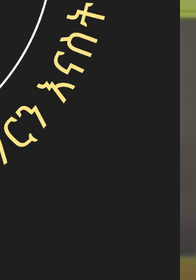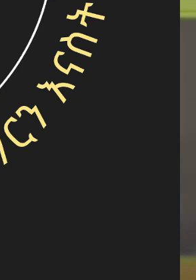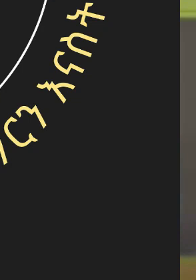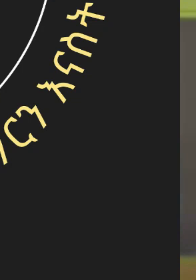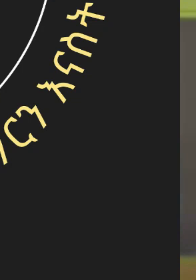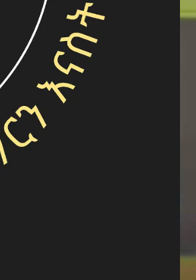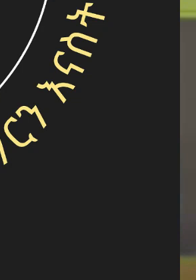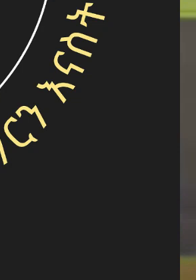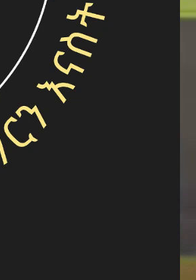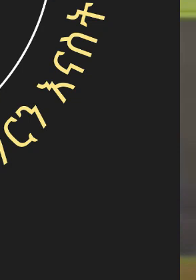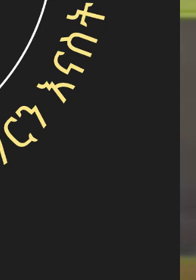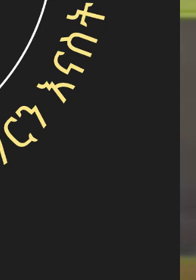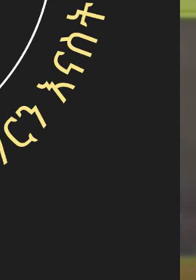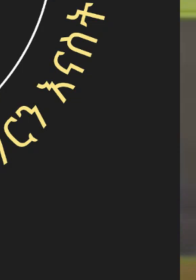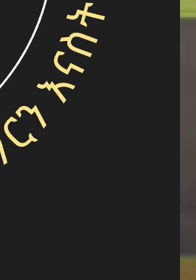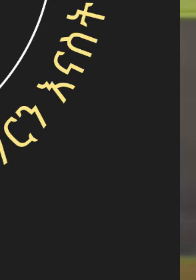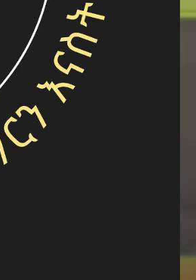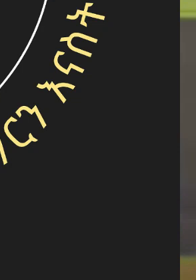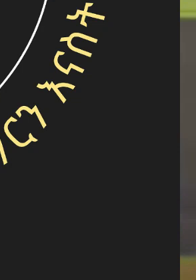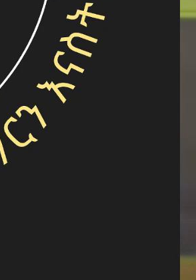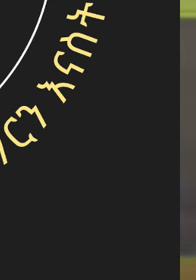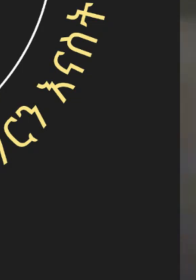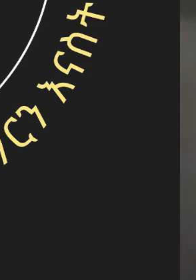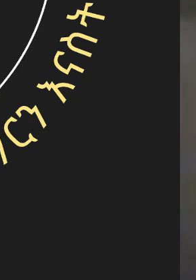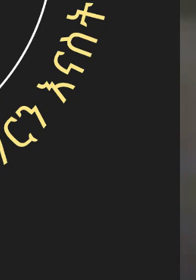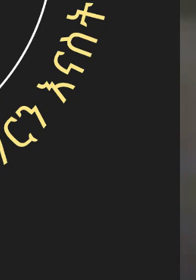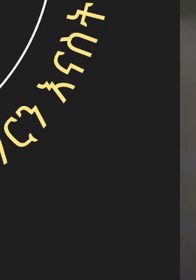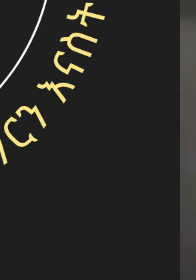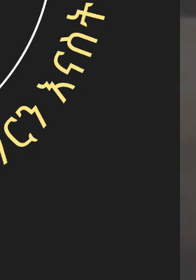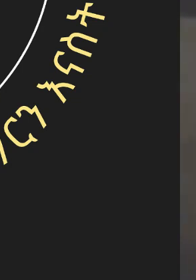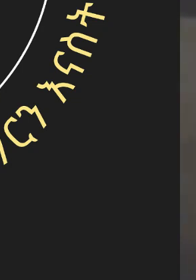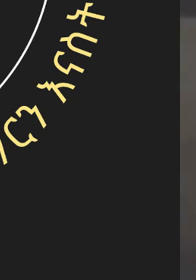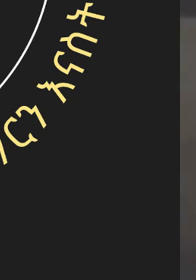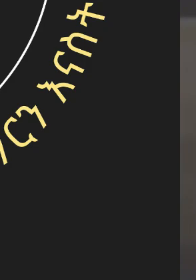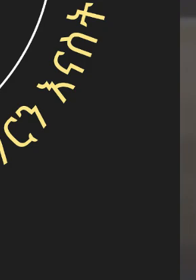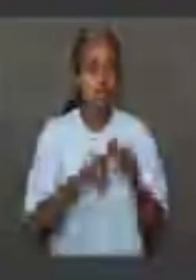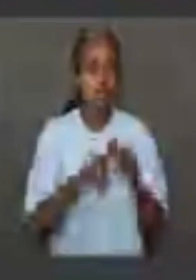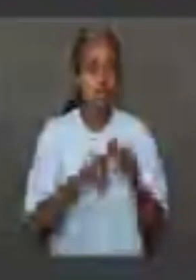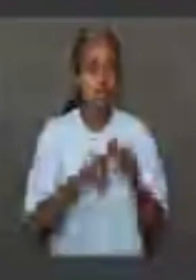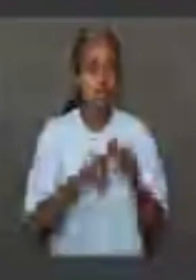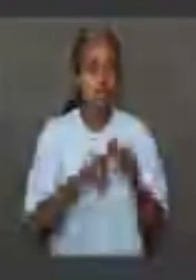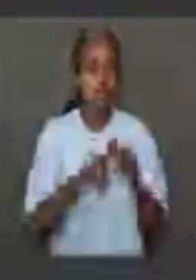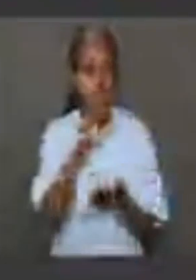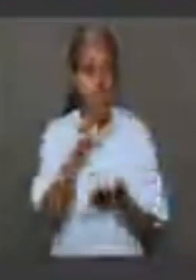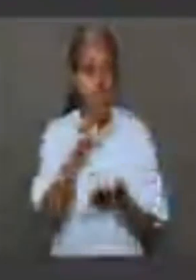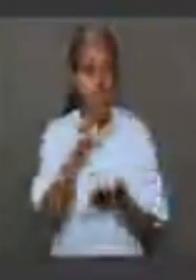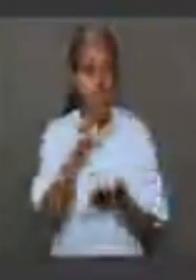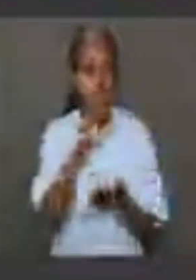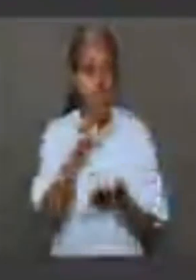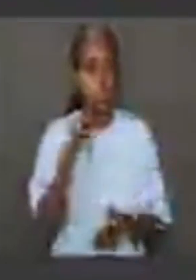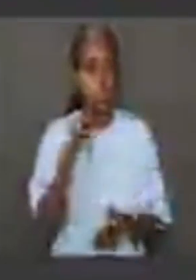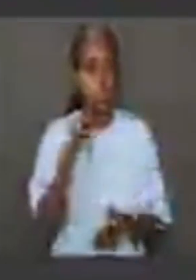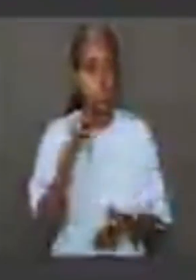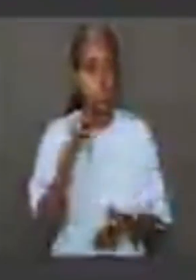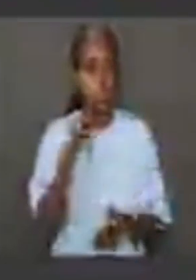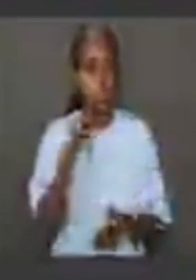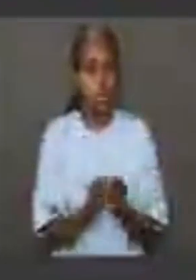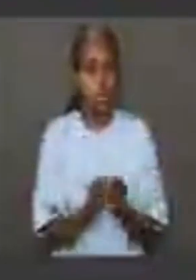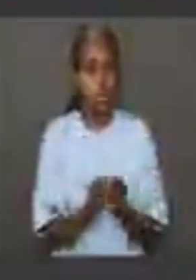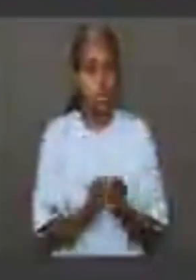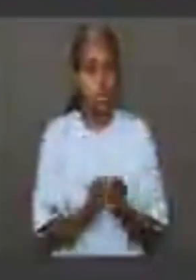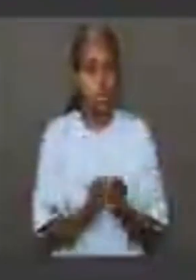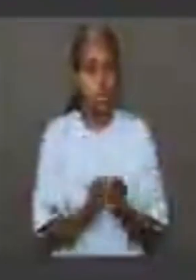Students, let us begin. The difference between two sets is called